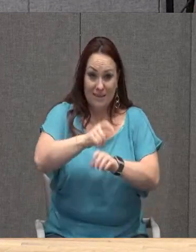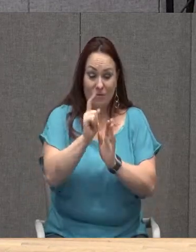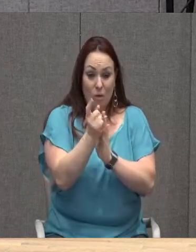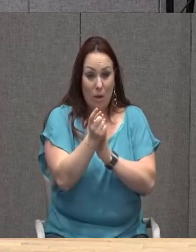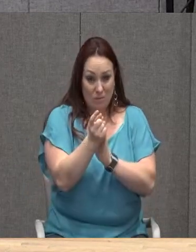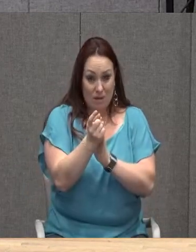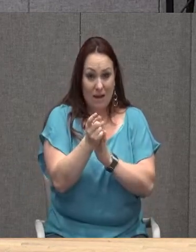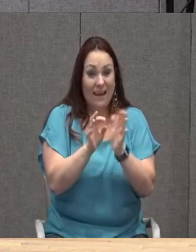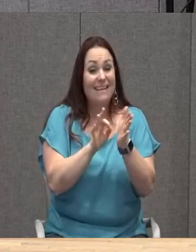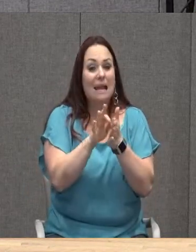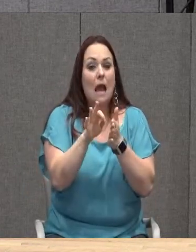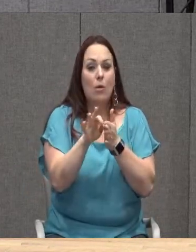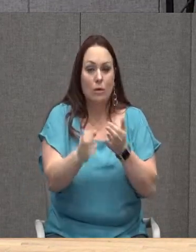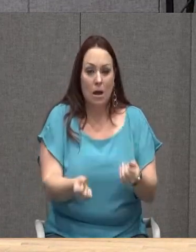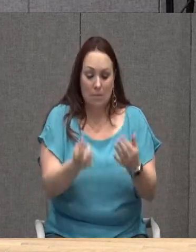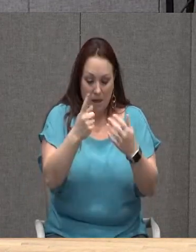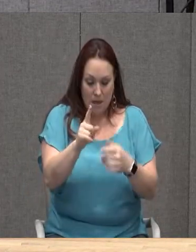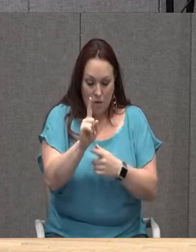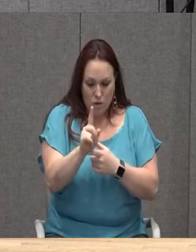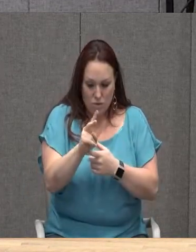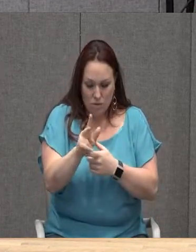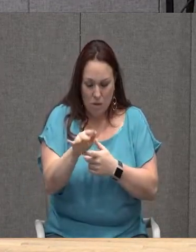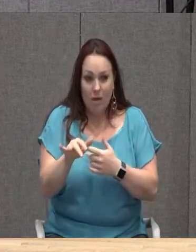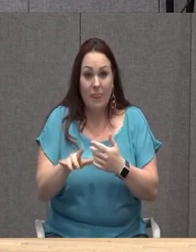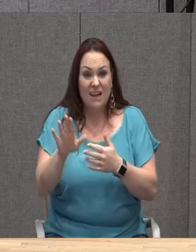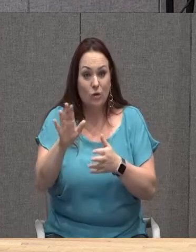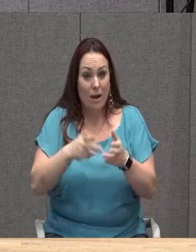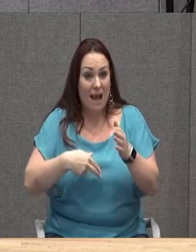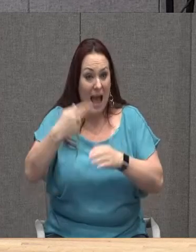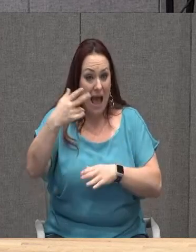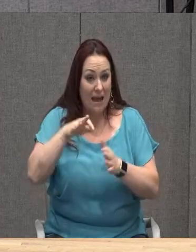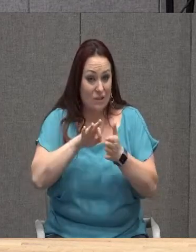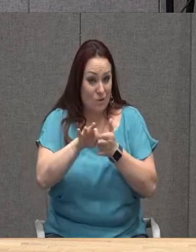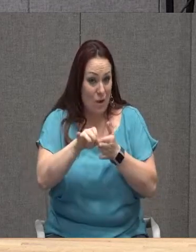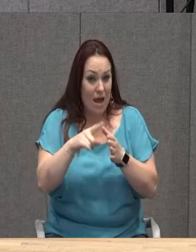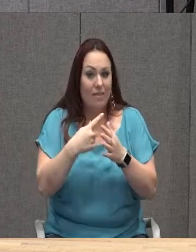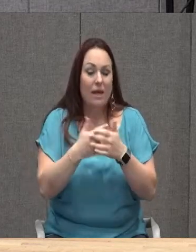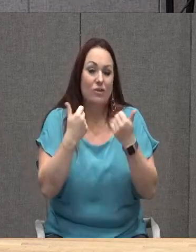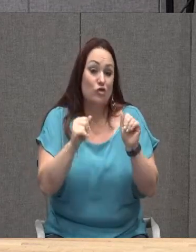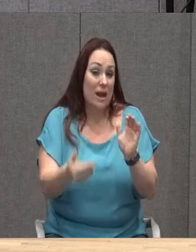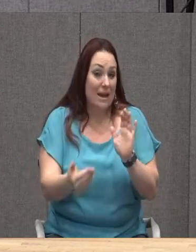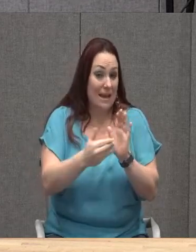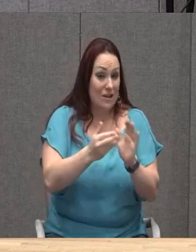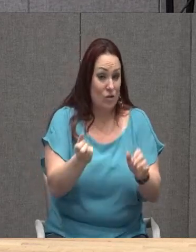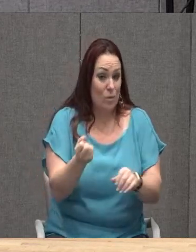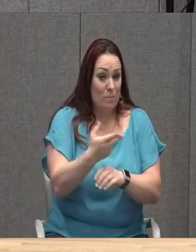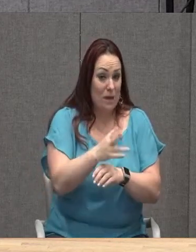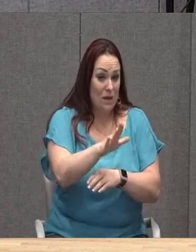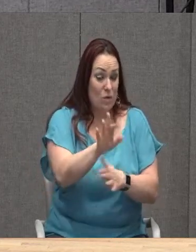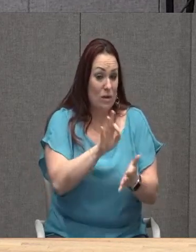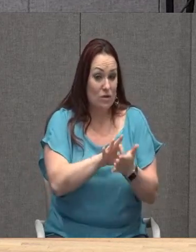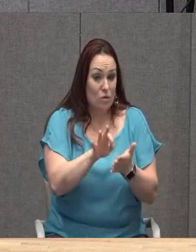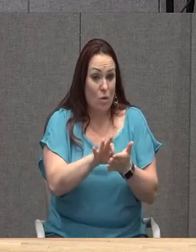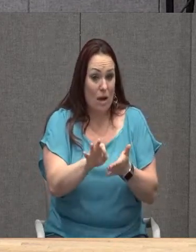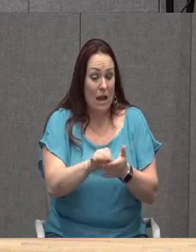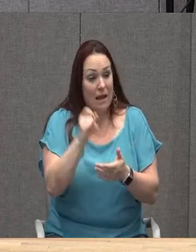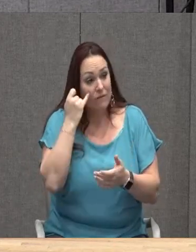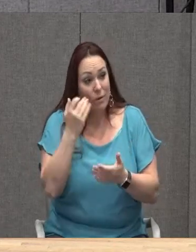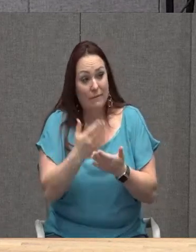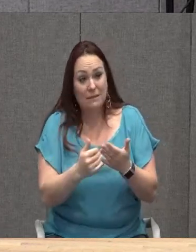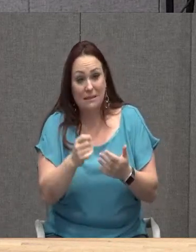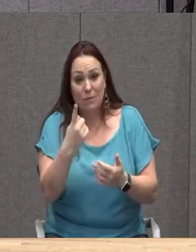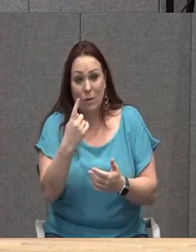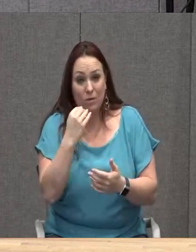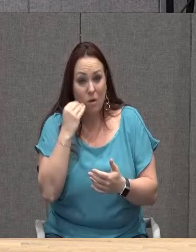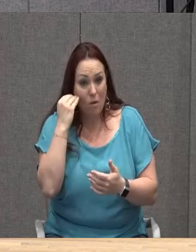minute, count how many you do, that's going to be your high score, and you can try to beat your score. If you have somebody at home, make sure you've